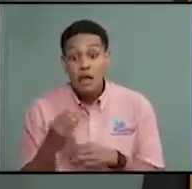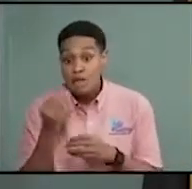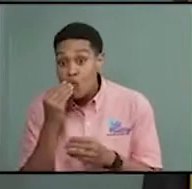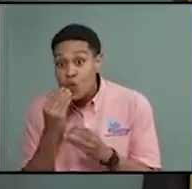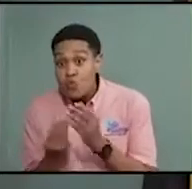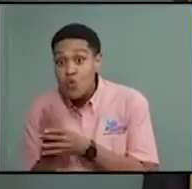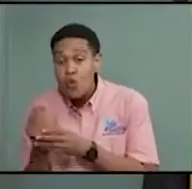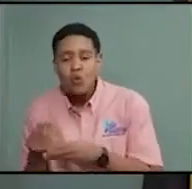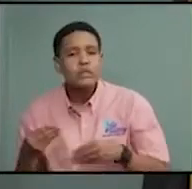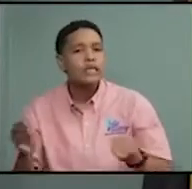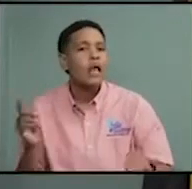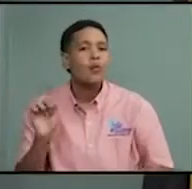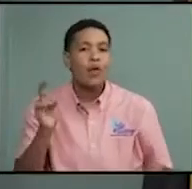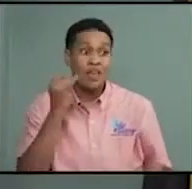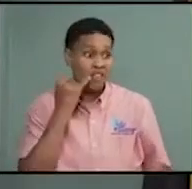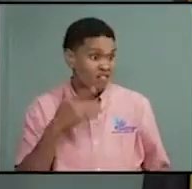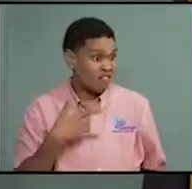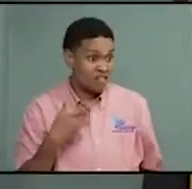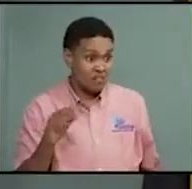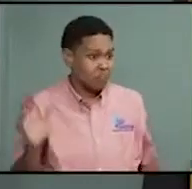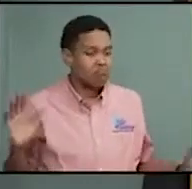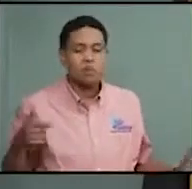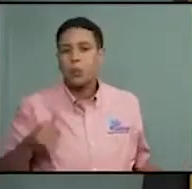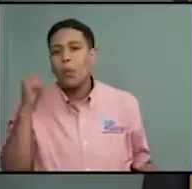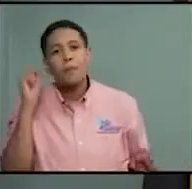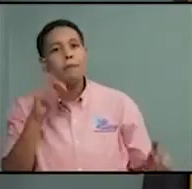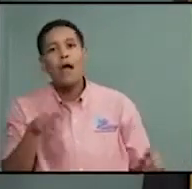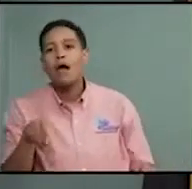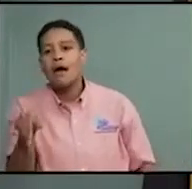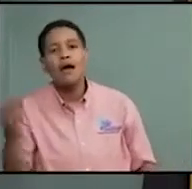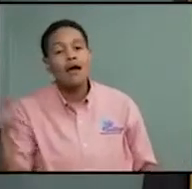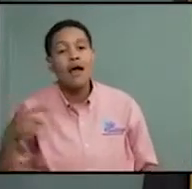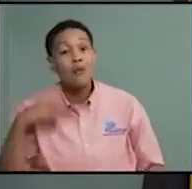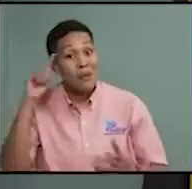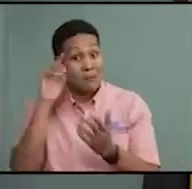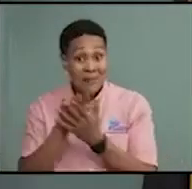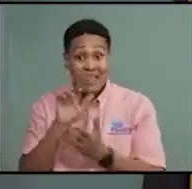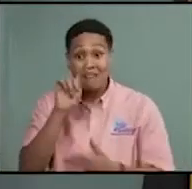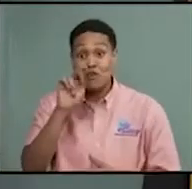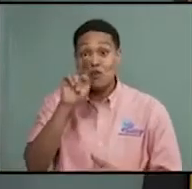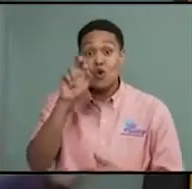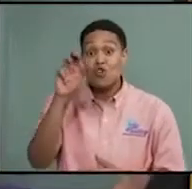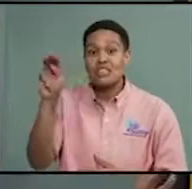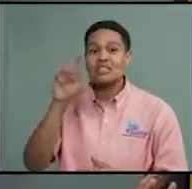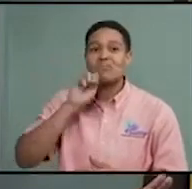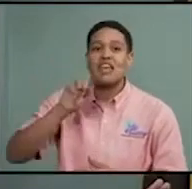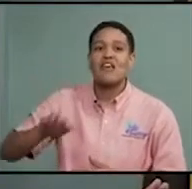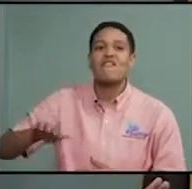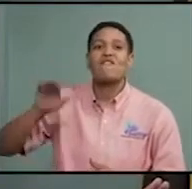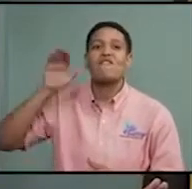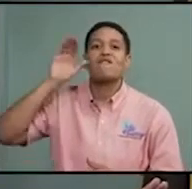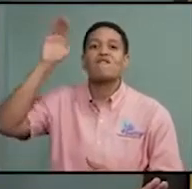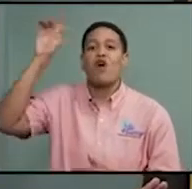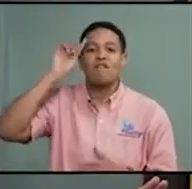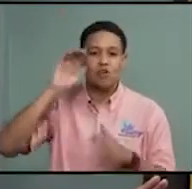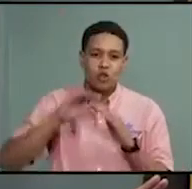sold. And somehow we believe that tourism is foreign to Jamaica.